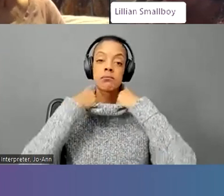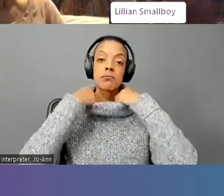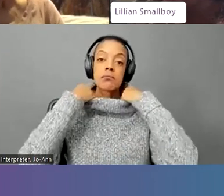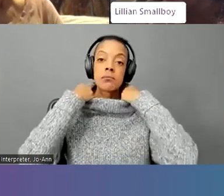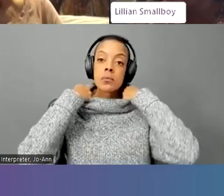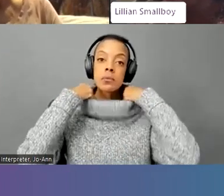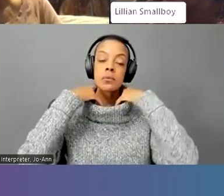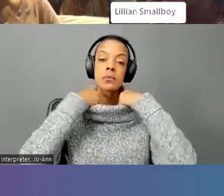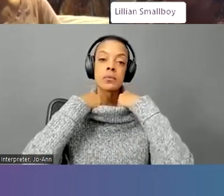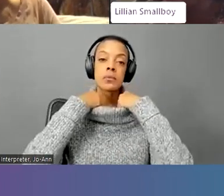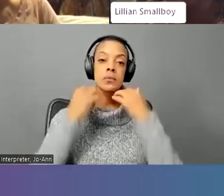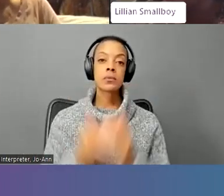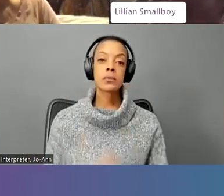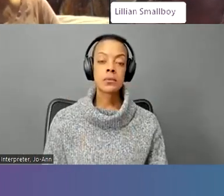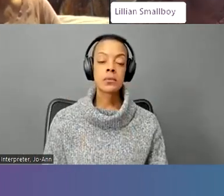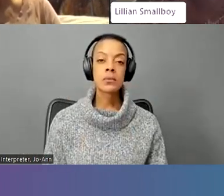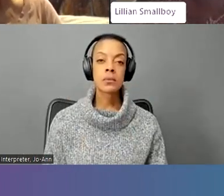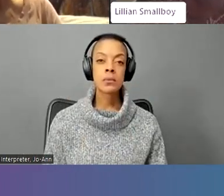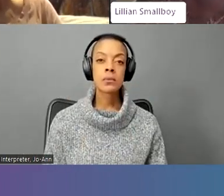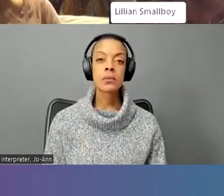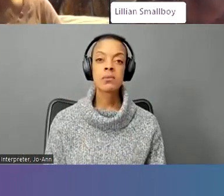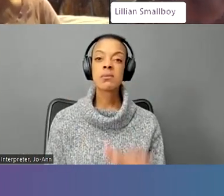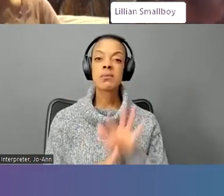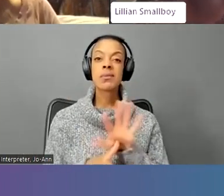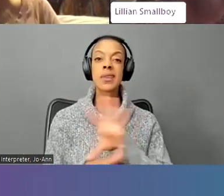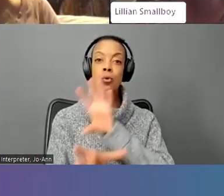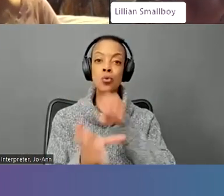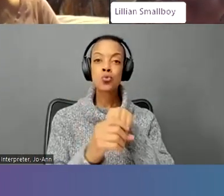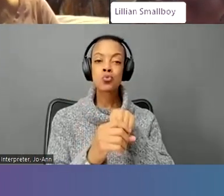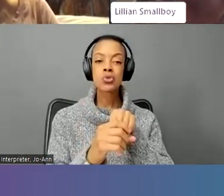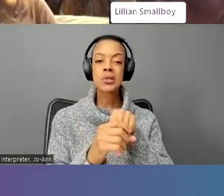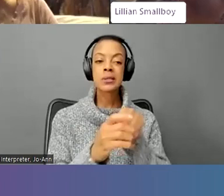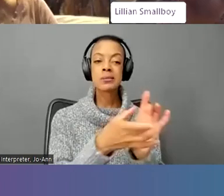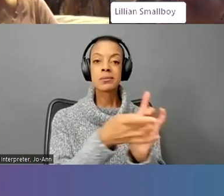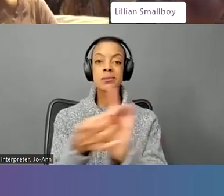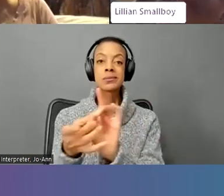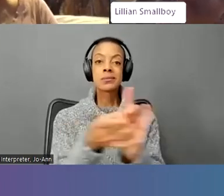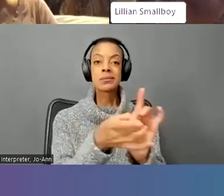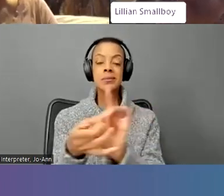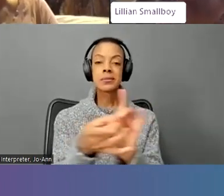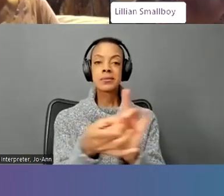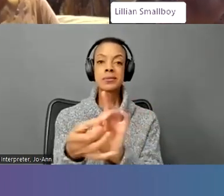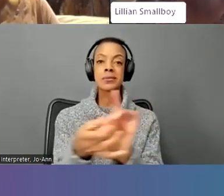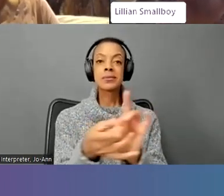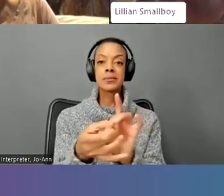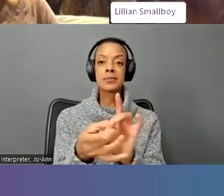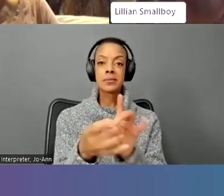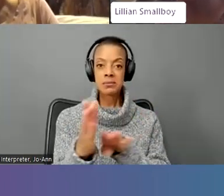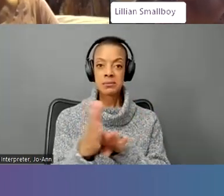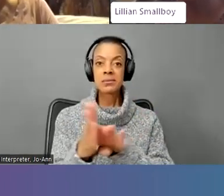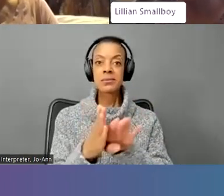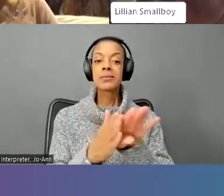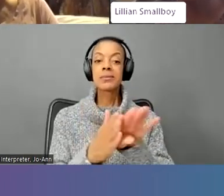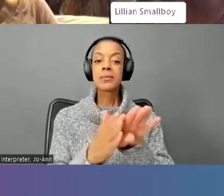inclusion, I think that you need to have a relationship, and I think that a relationship should be built prior